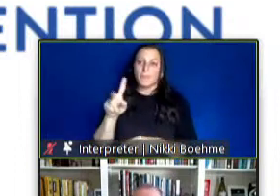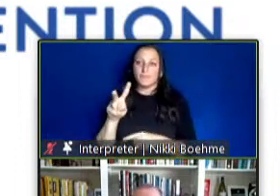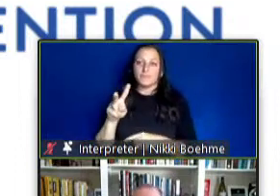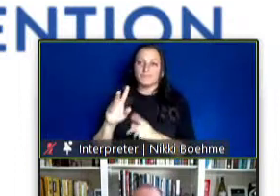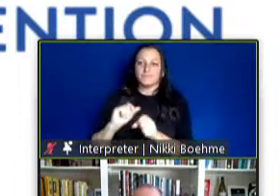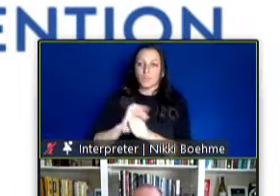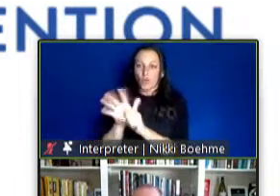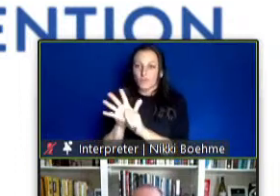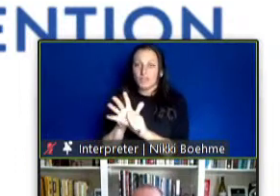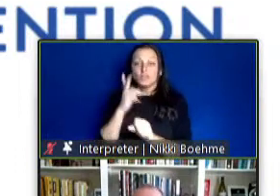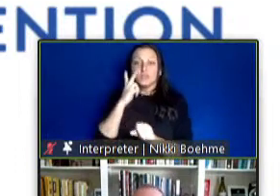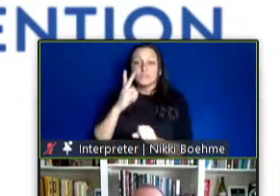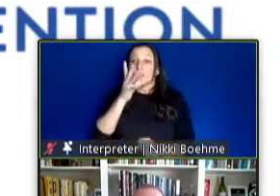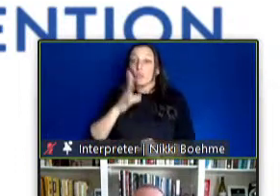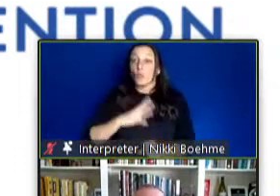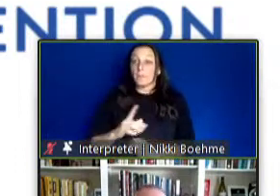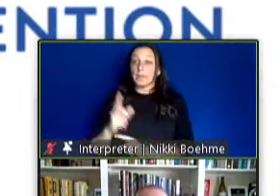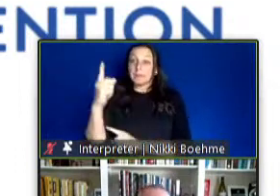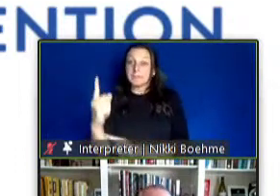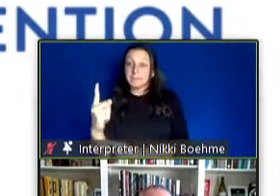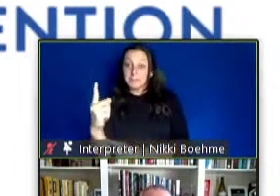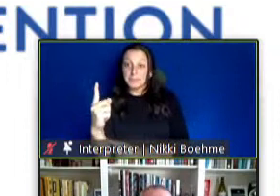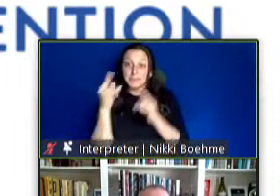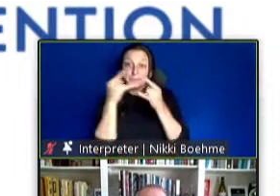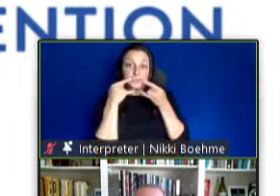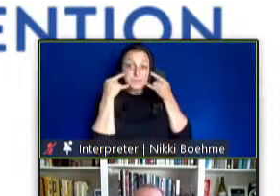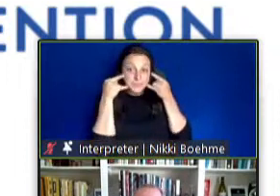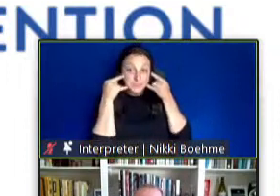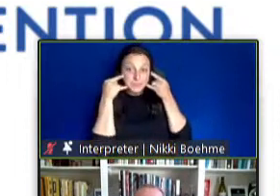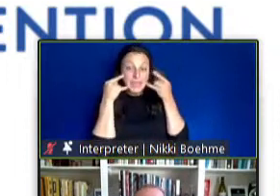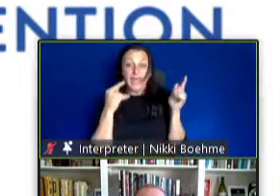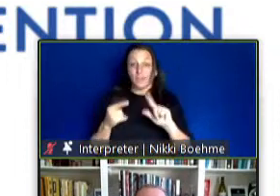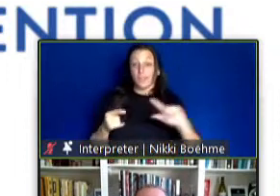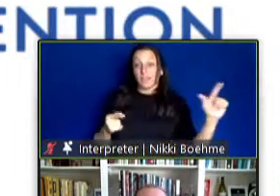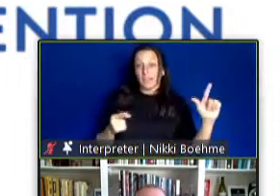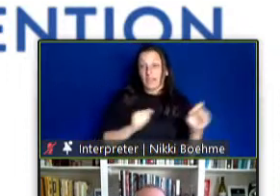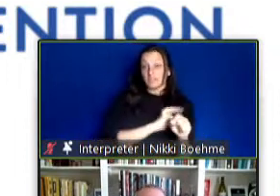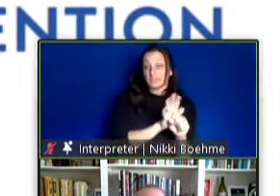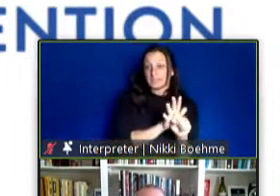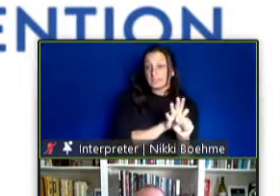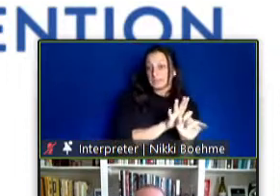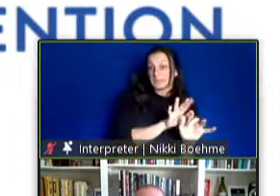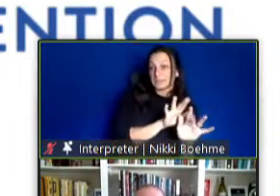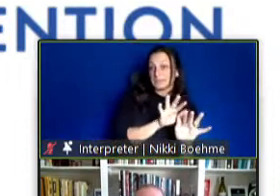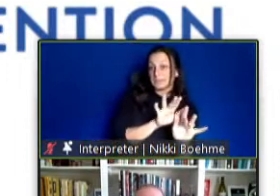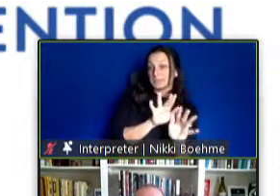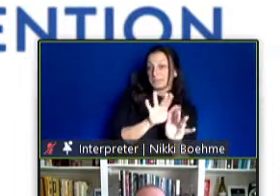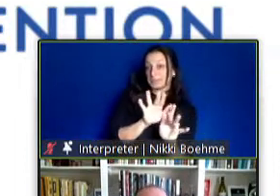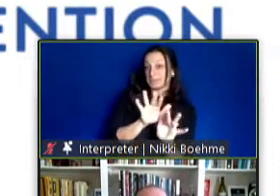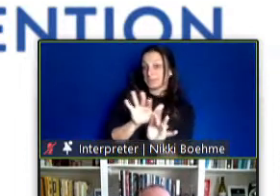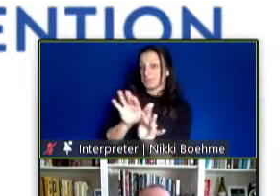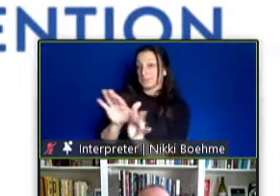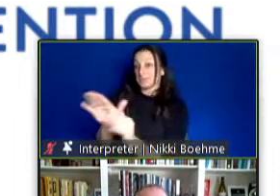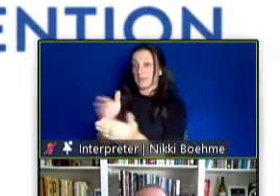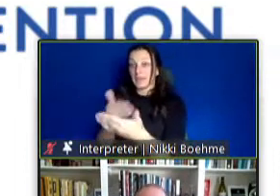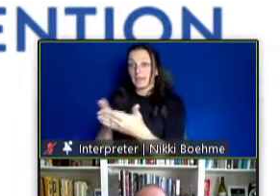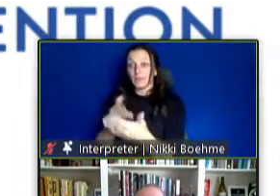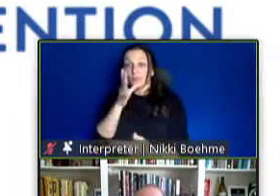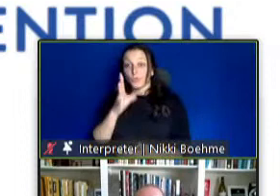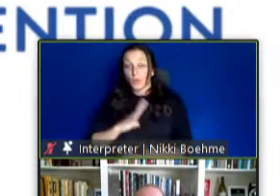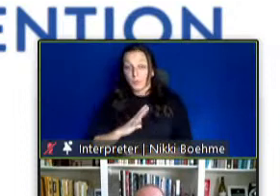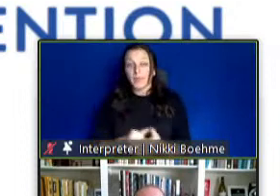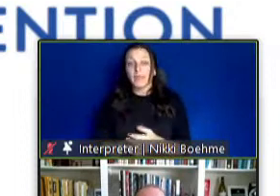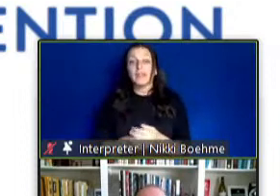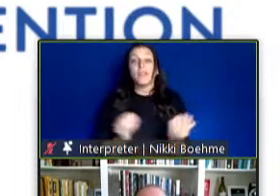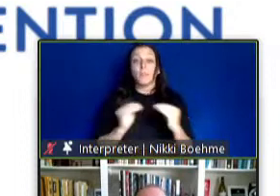there with her mask on, and on the far left are the viruses making their way to her. The more different kinds